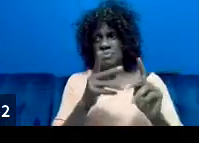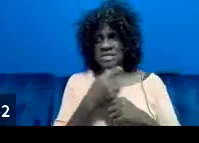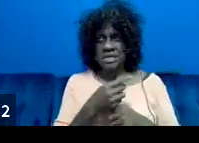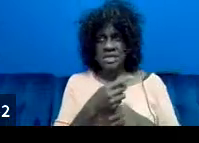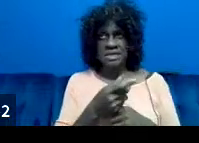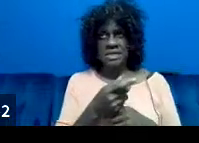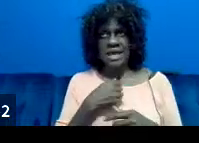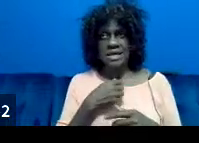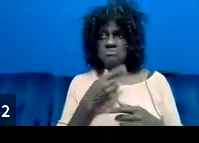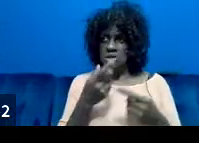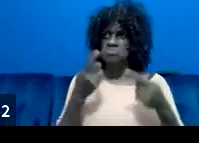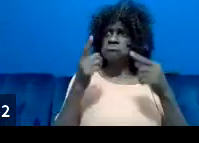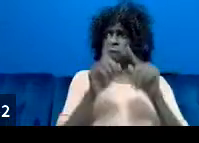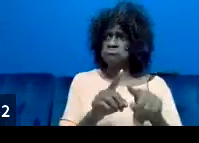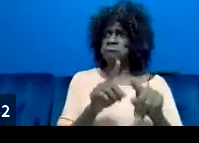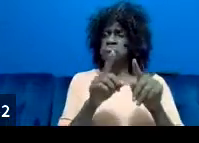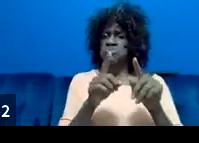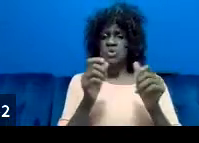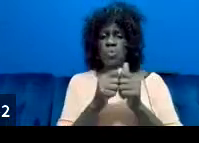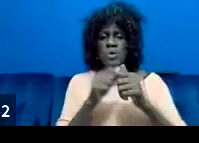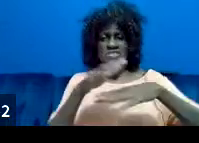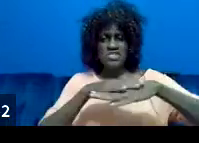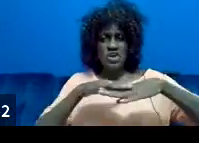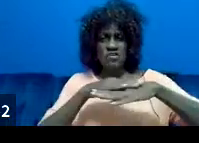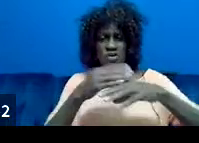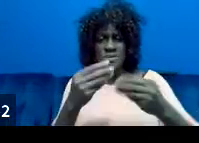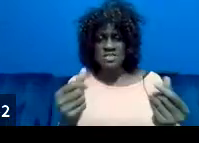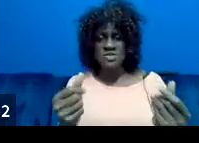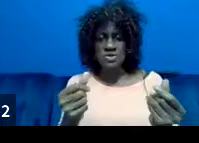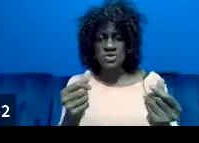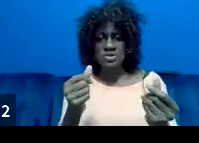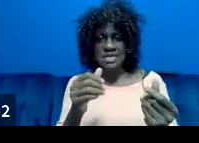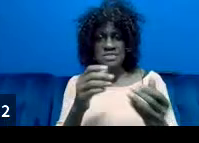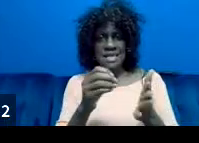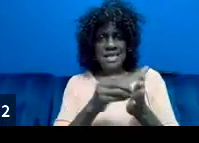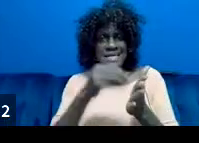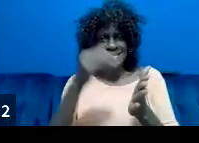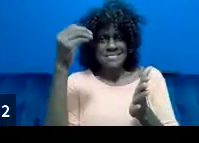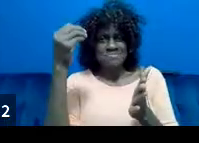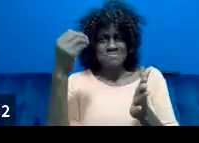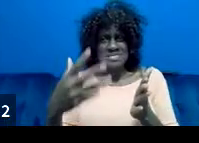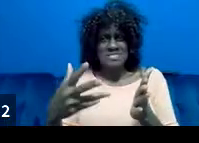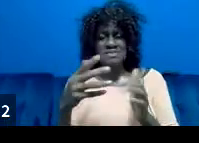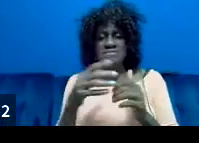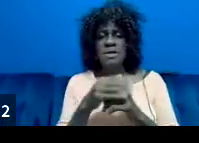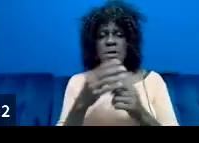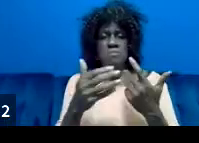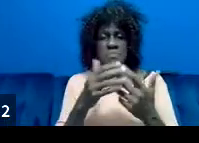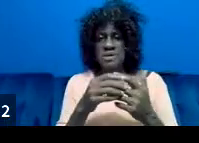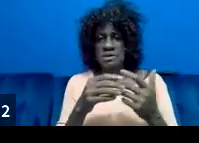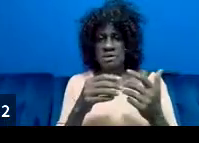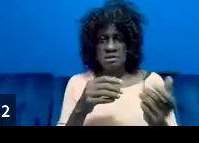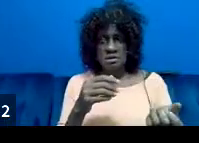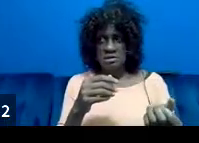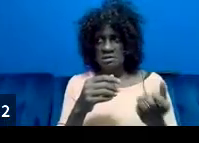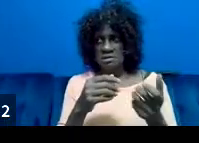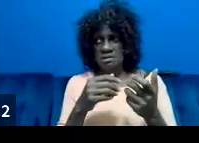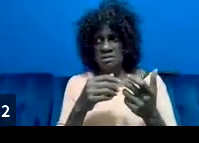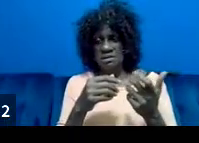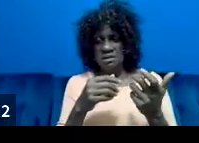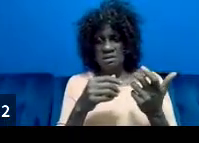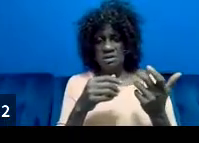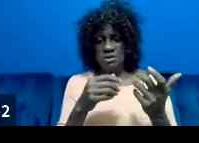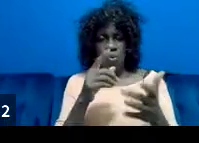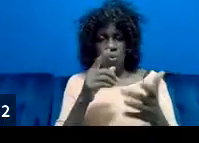into agreements for surface materials that are very, very expensive, right? It can be a very large percentage of